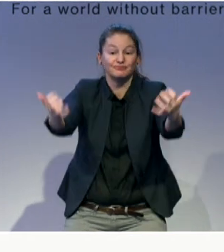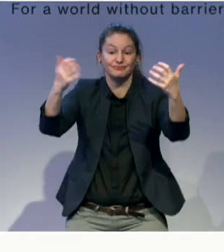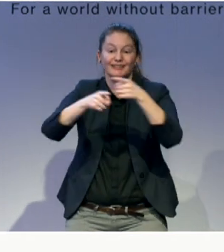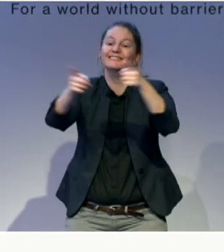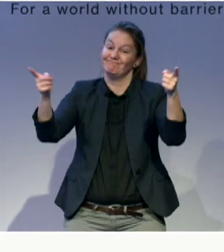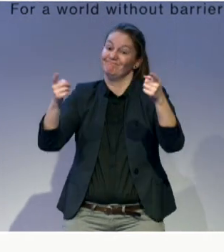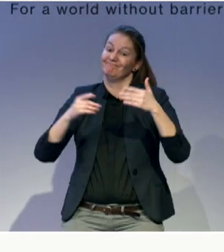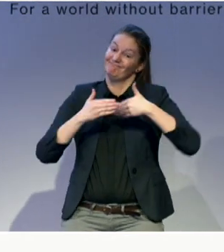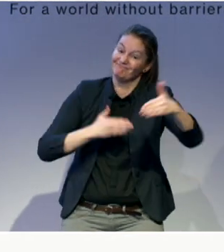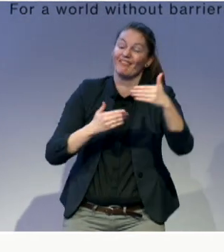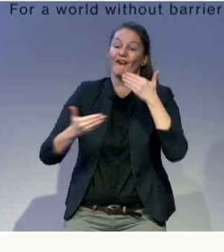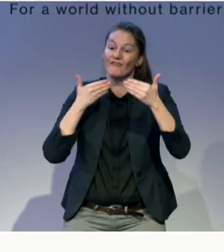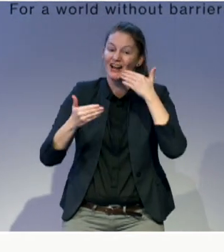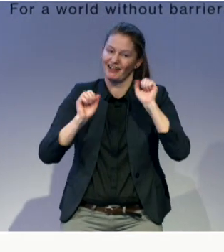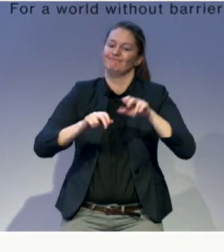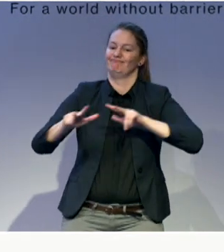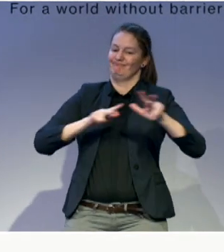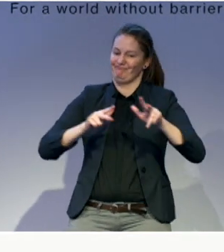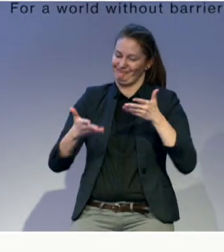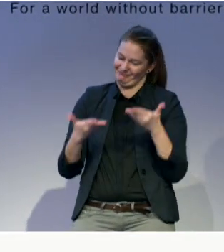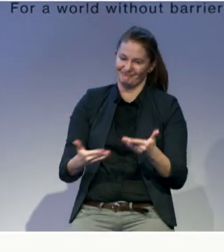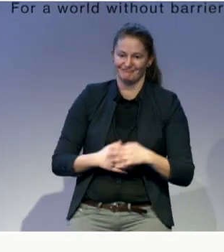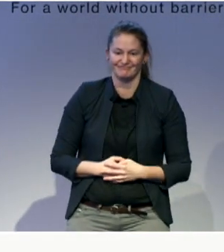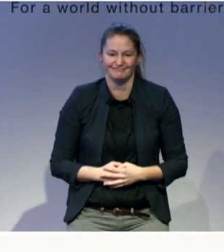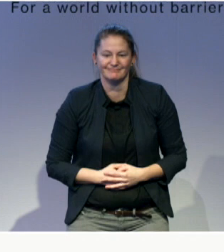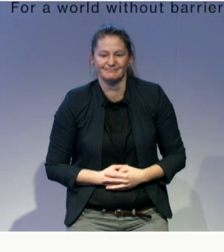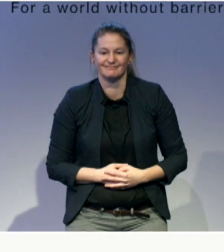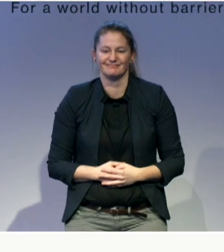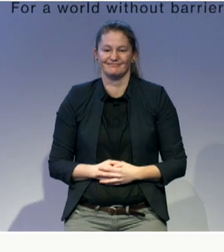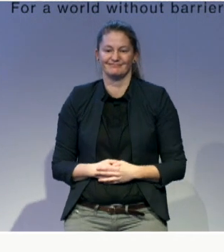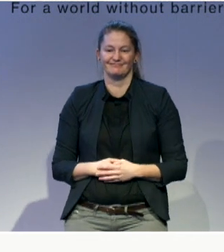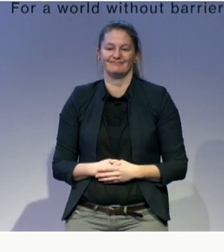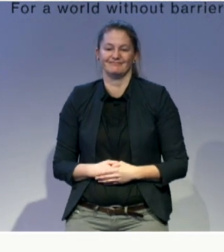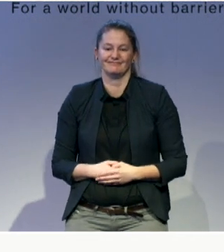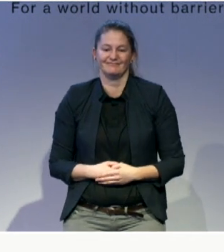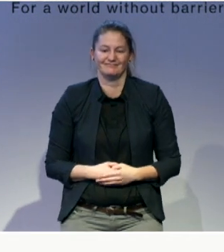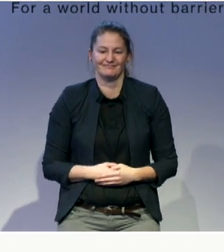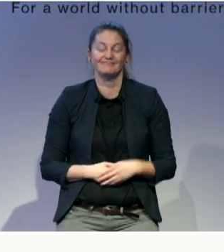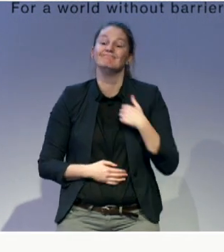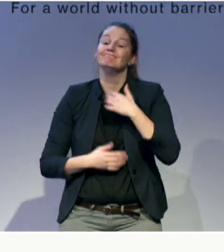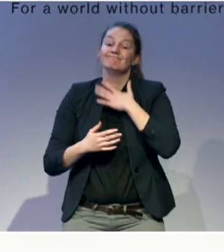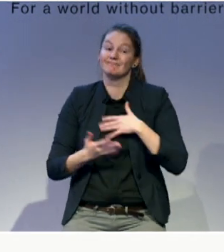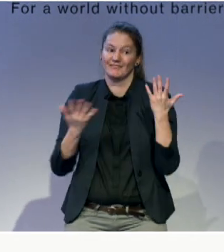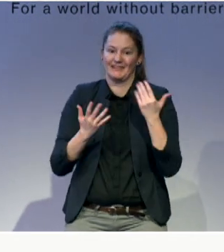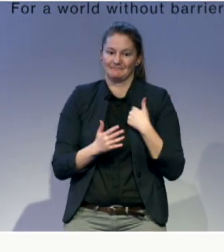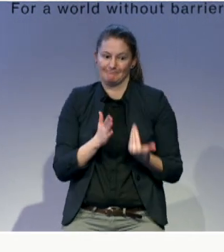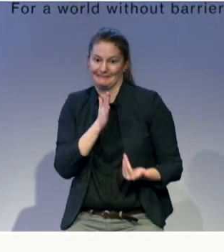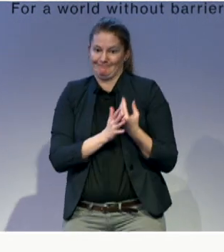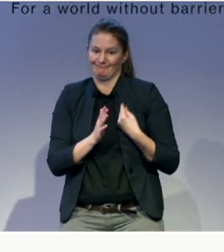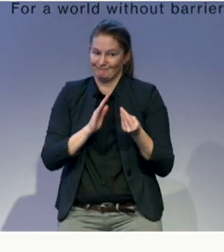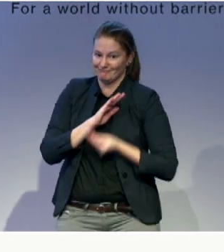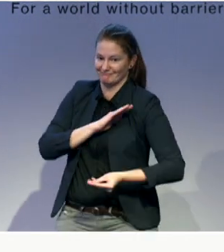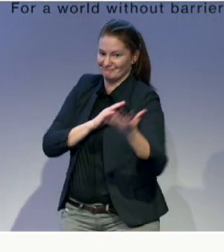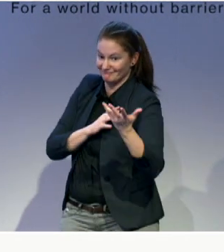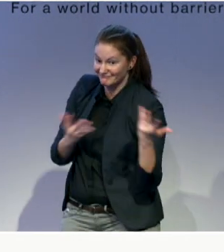Finally, I should like to update you with the Zero Project Impact Transfer. The Essl Foundation and